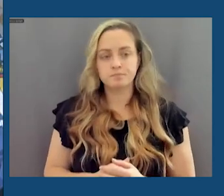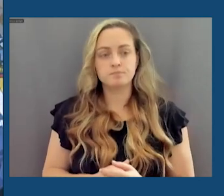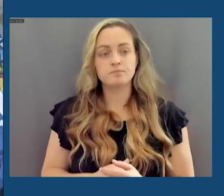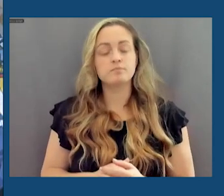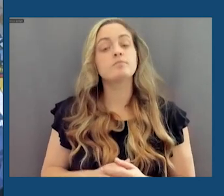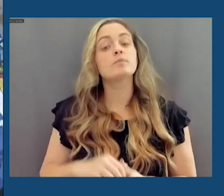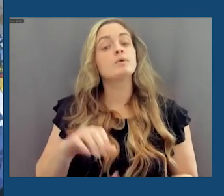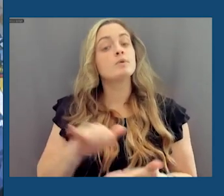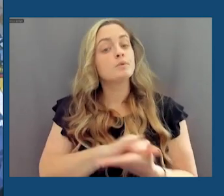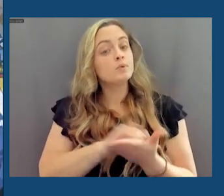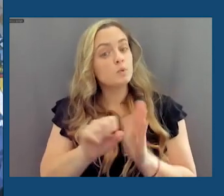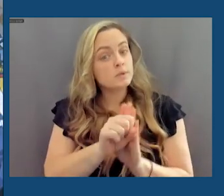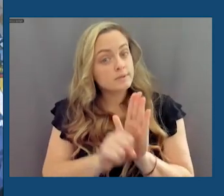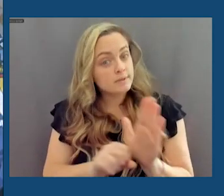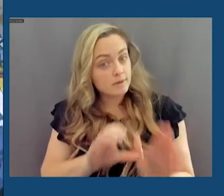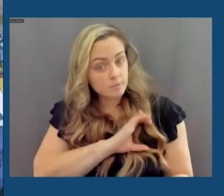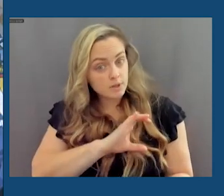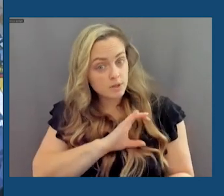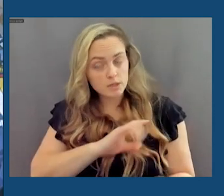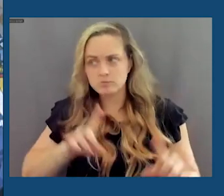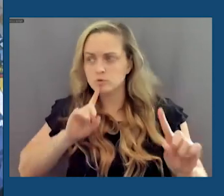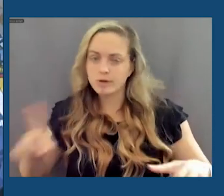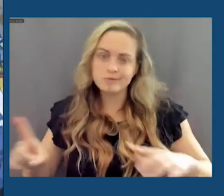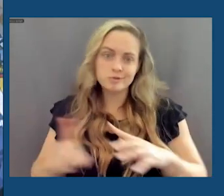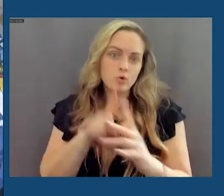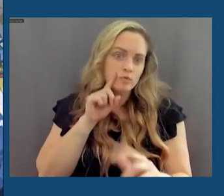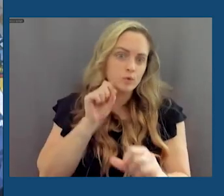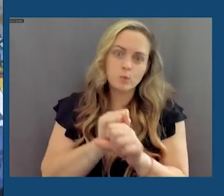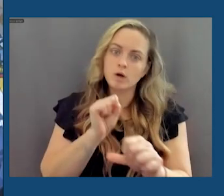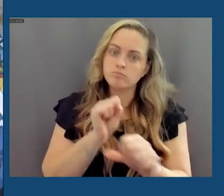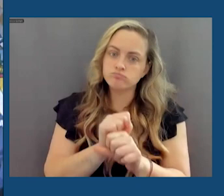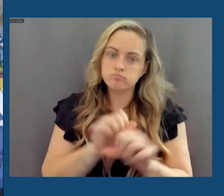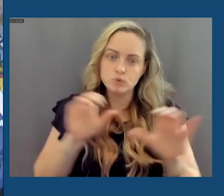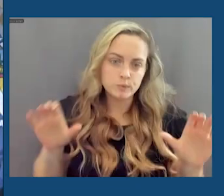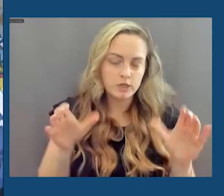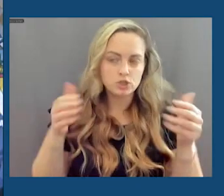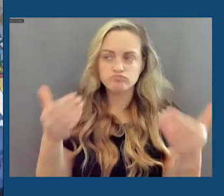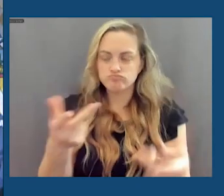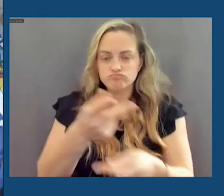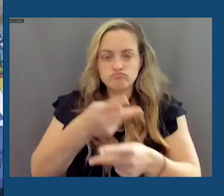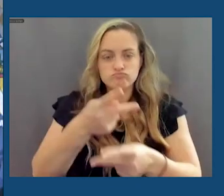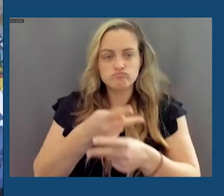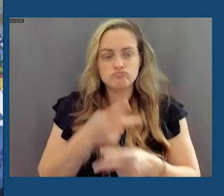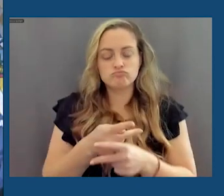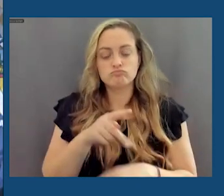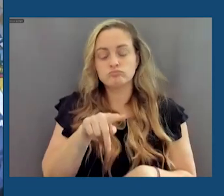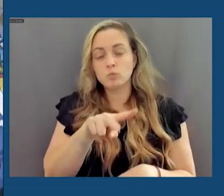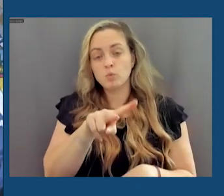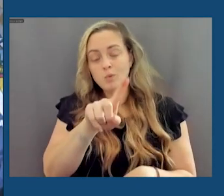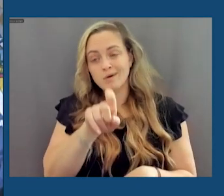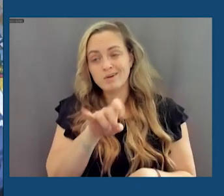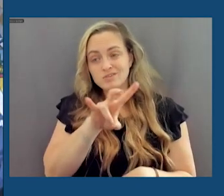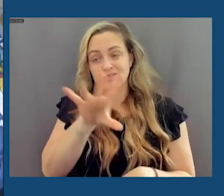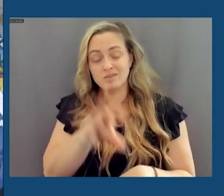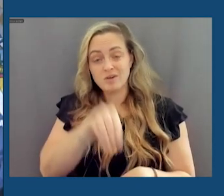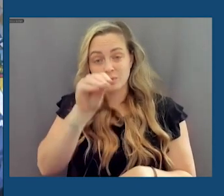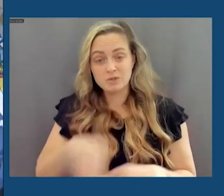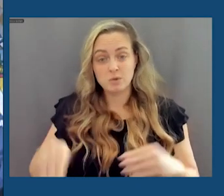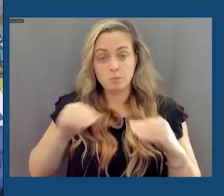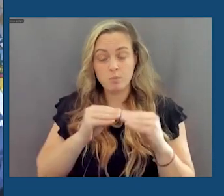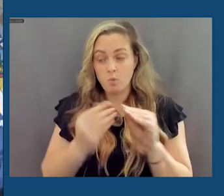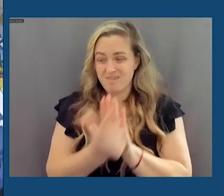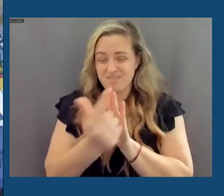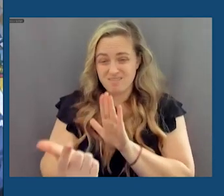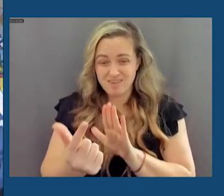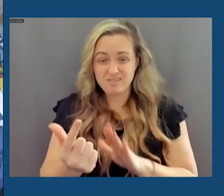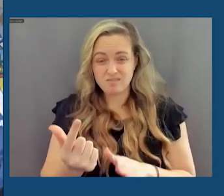has certainly responded for the governor's call for action. We've seized 175% more illegal guns in 2023